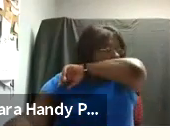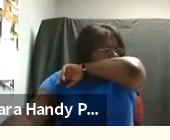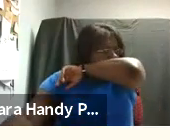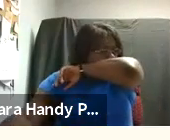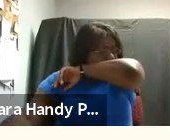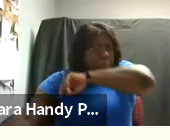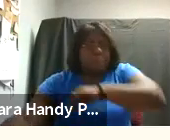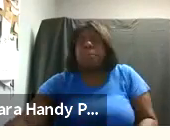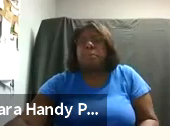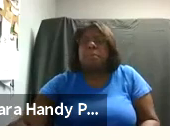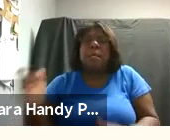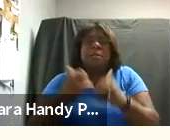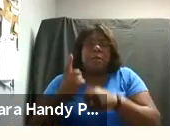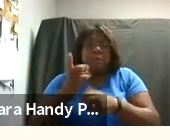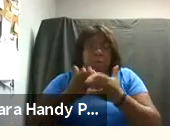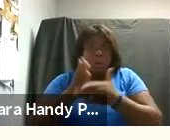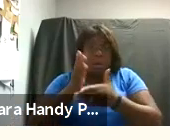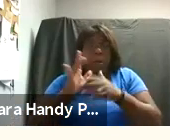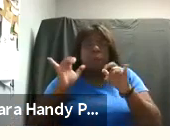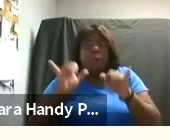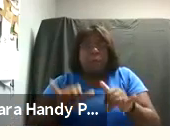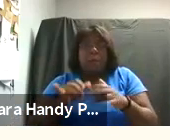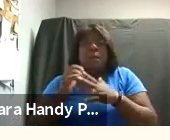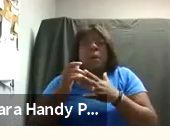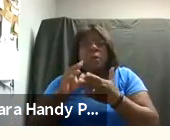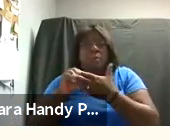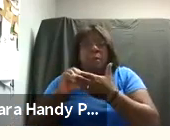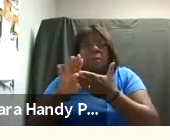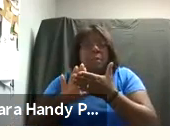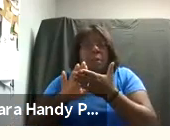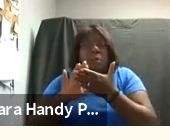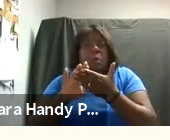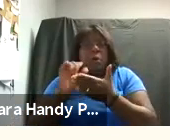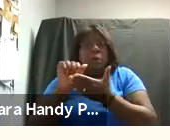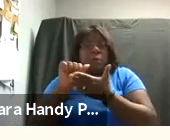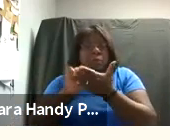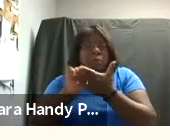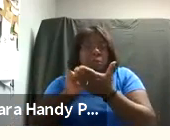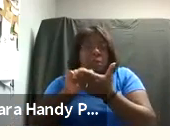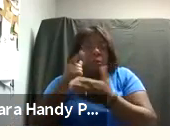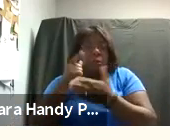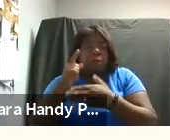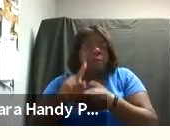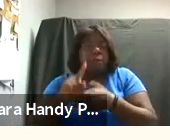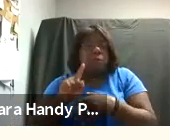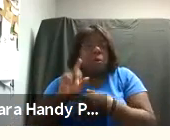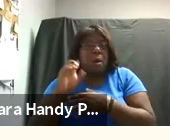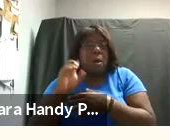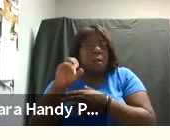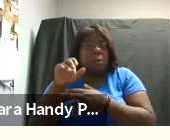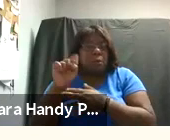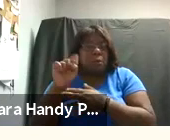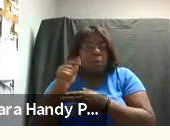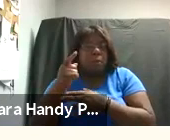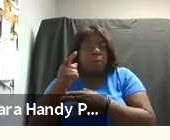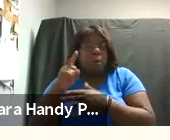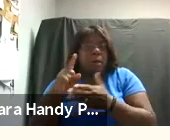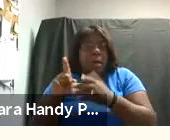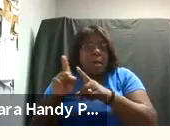So is everybody okay with that, that we put that on the agenda for October as a discussion point? And